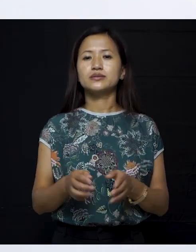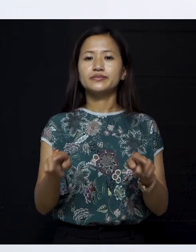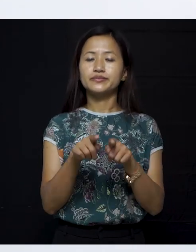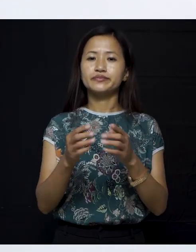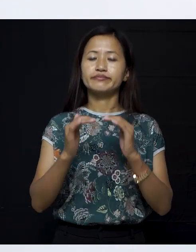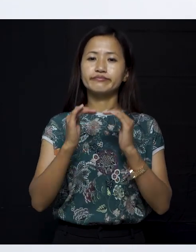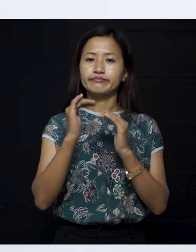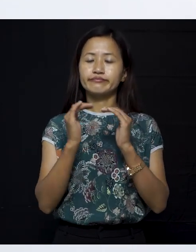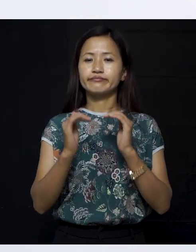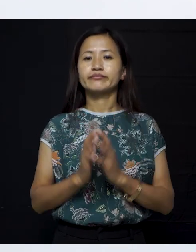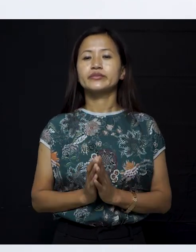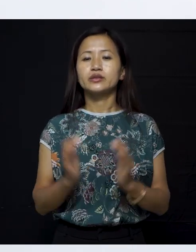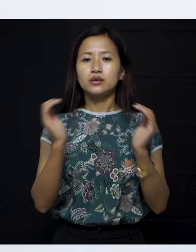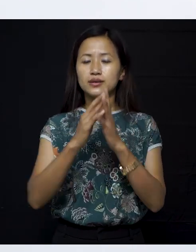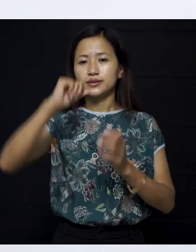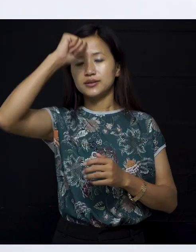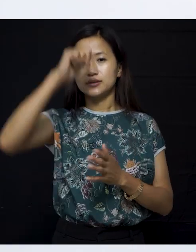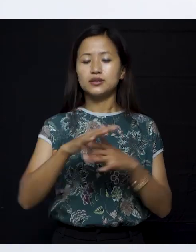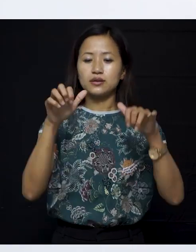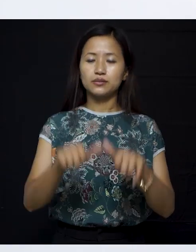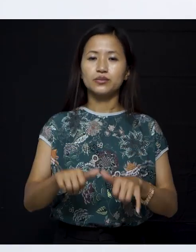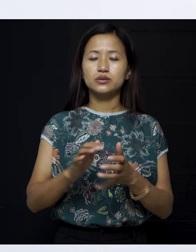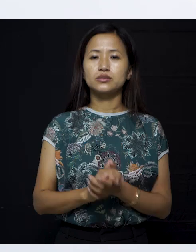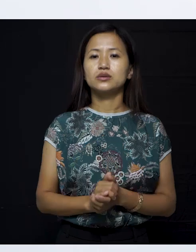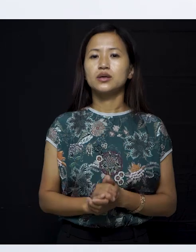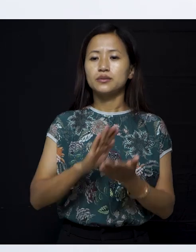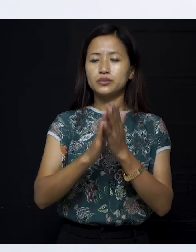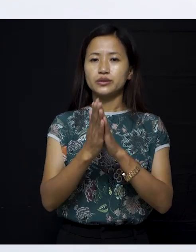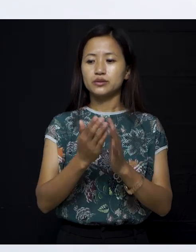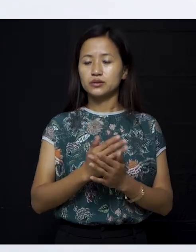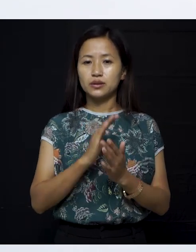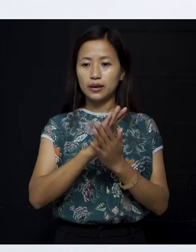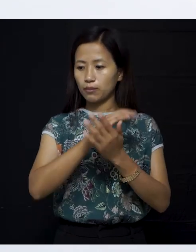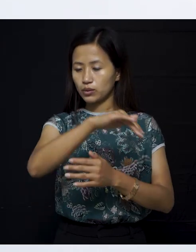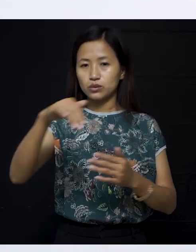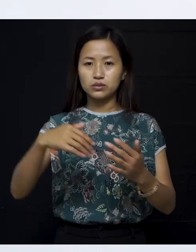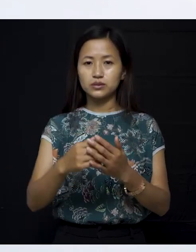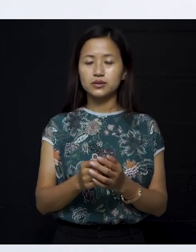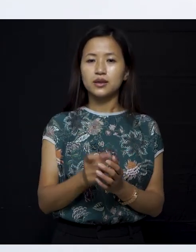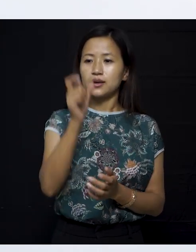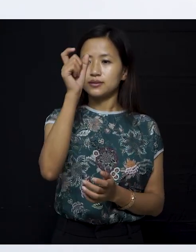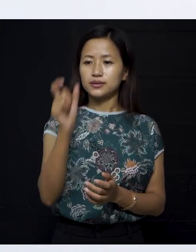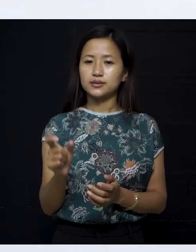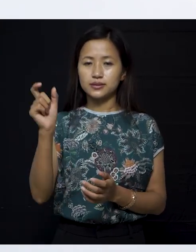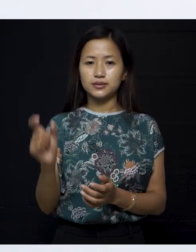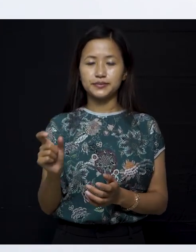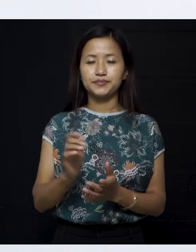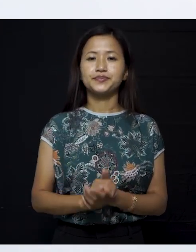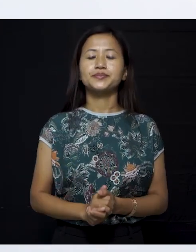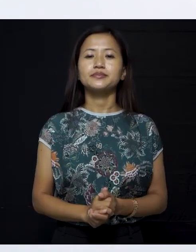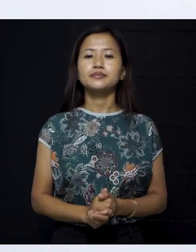the constitution, India is able to maintain peace among its citizens. Okay, so that is another